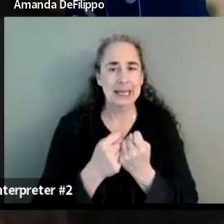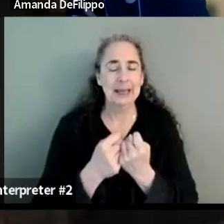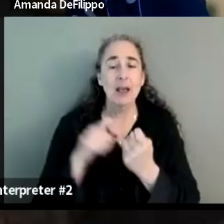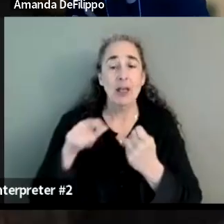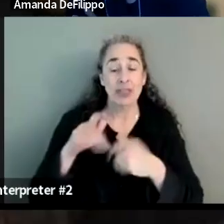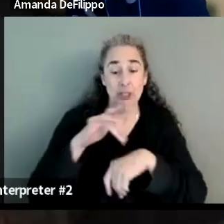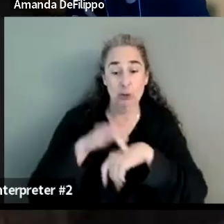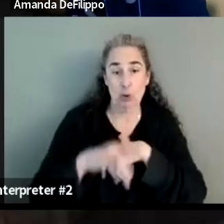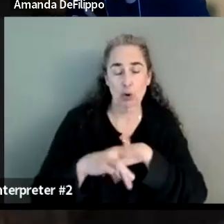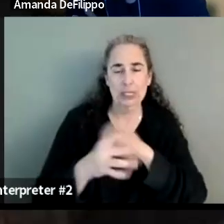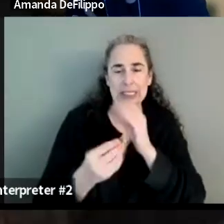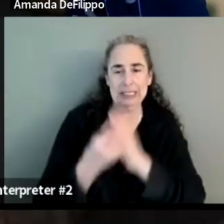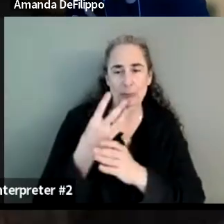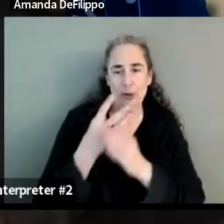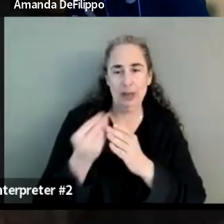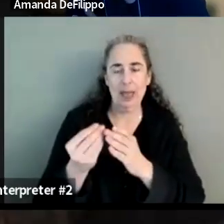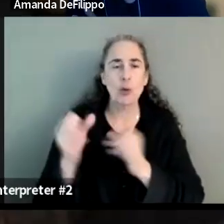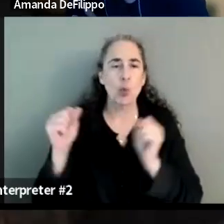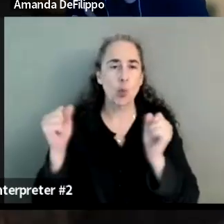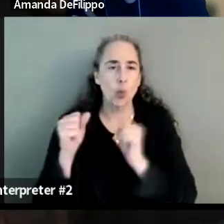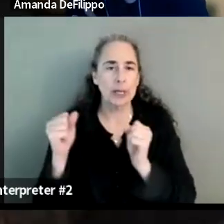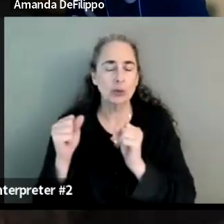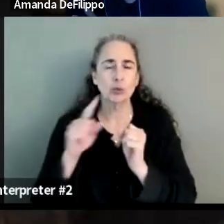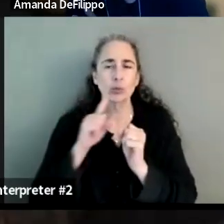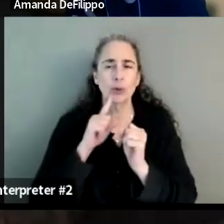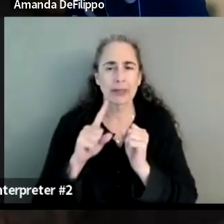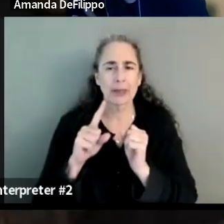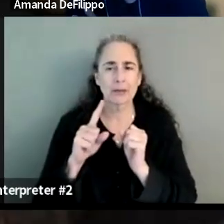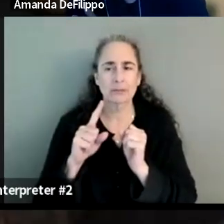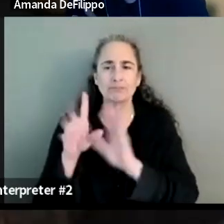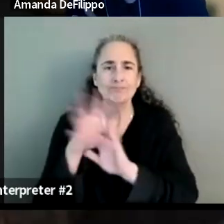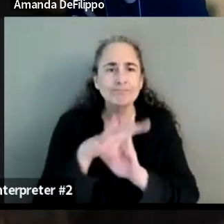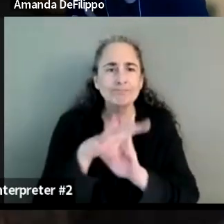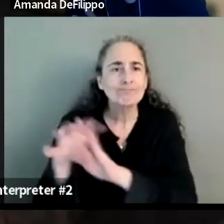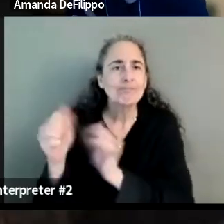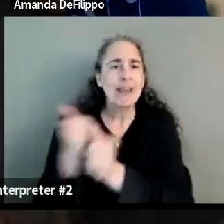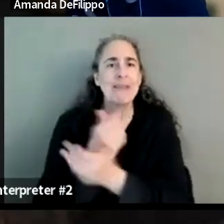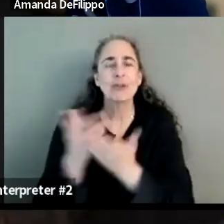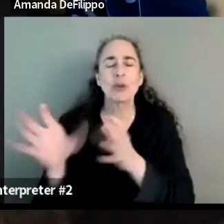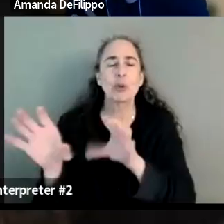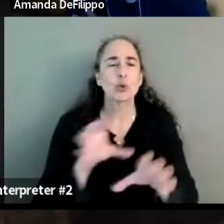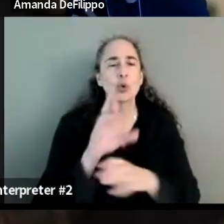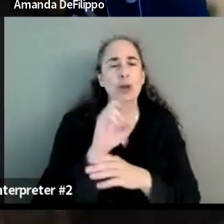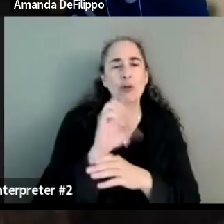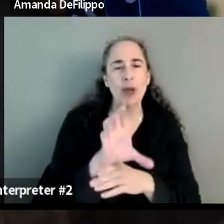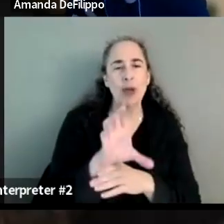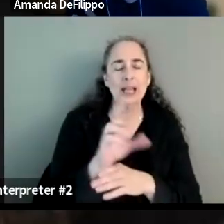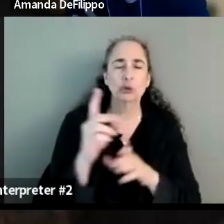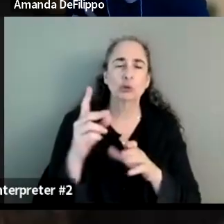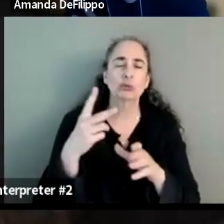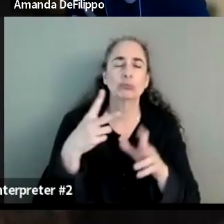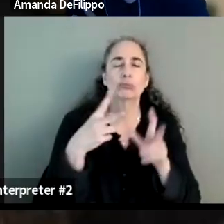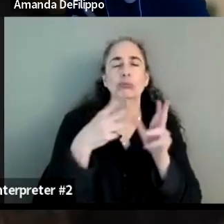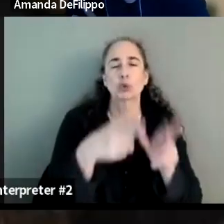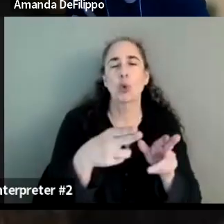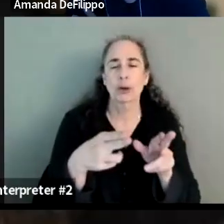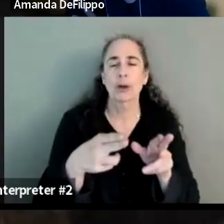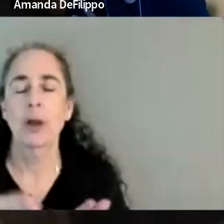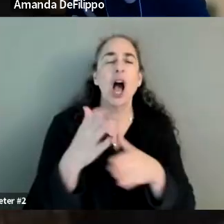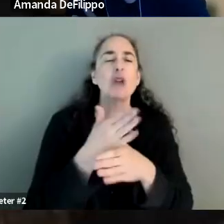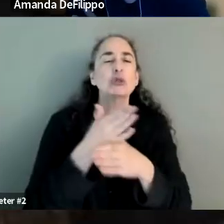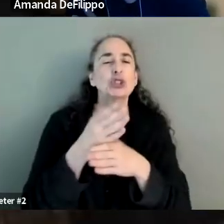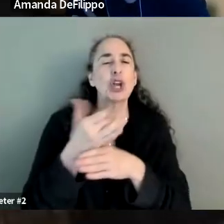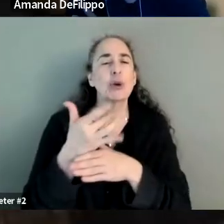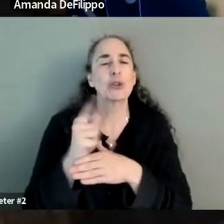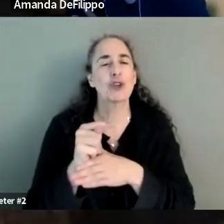spring and winter to really capture, everything we do in recreation in a short clip. So I will certainly share that in the chat after